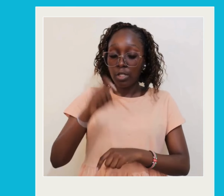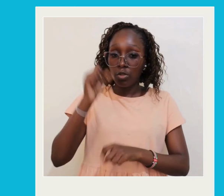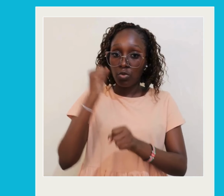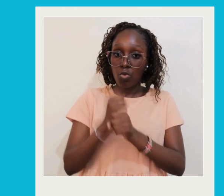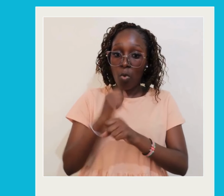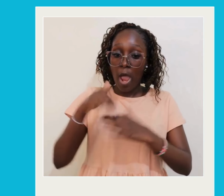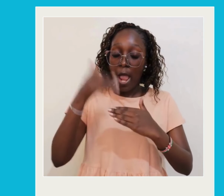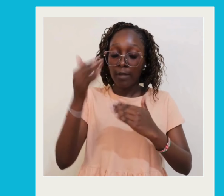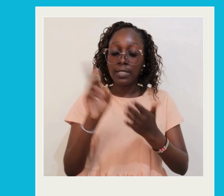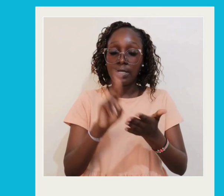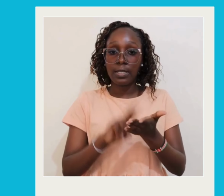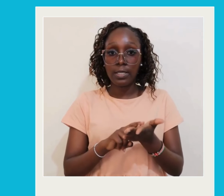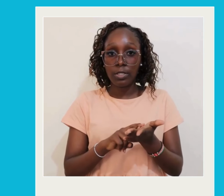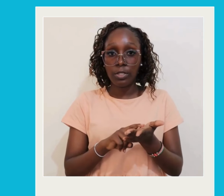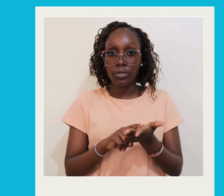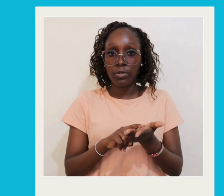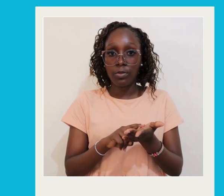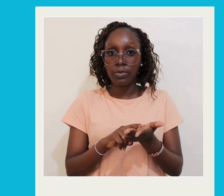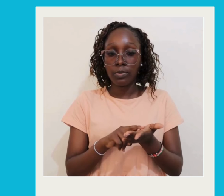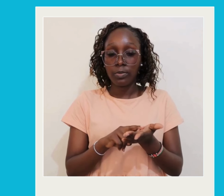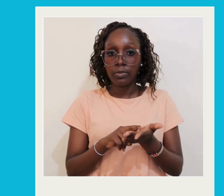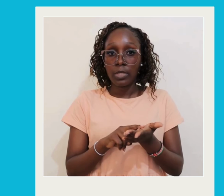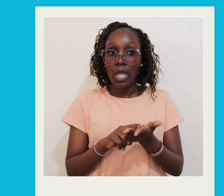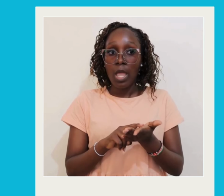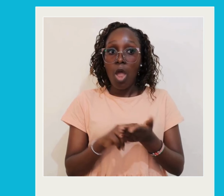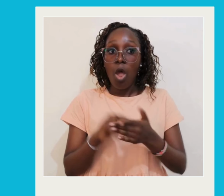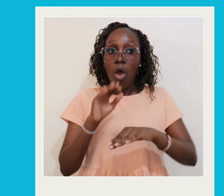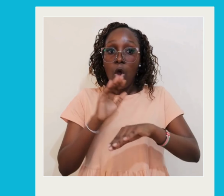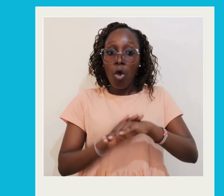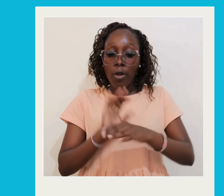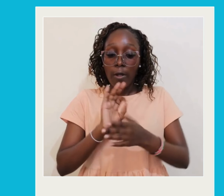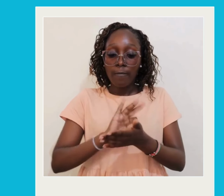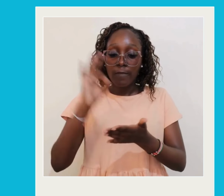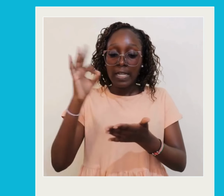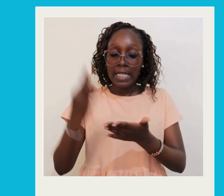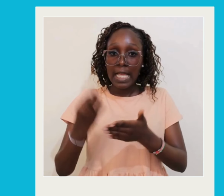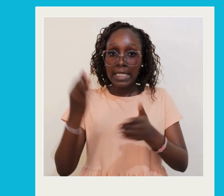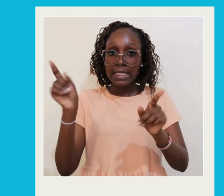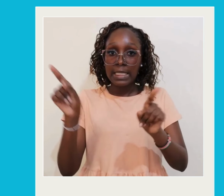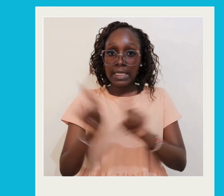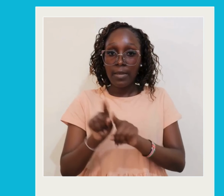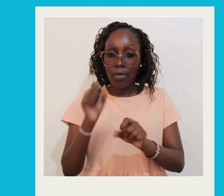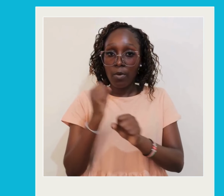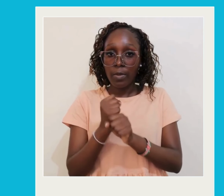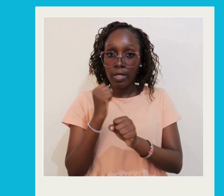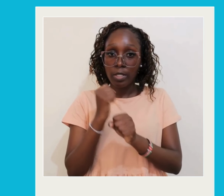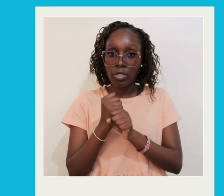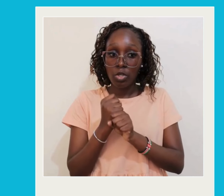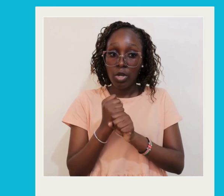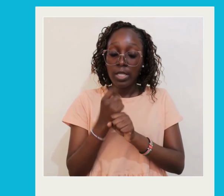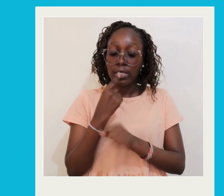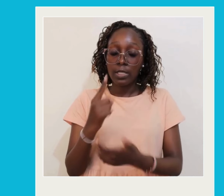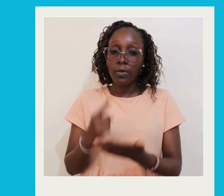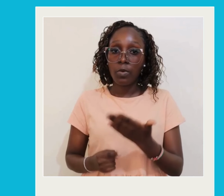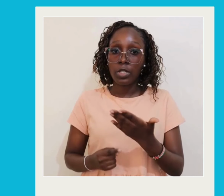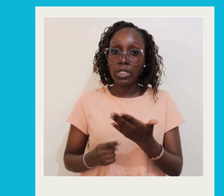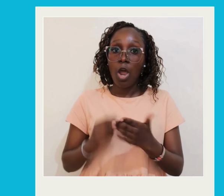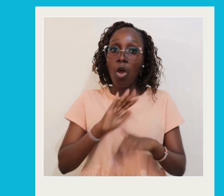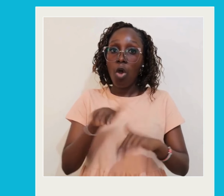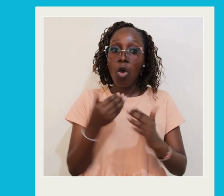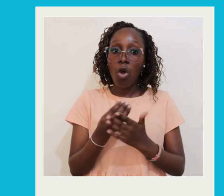The PBO Act also sets out obligations for public benefit organizations after